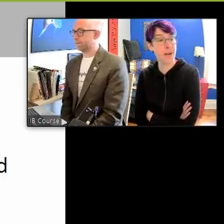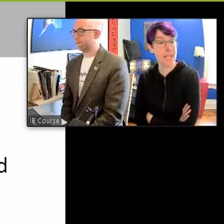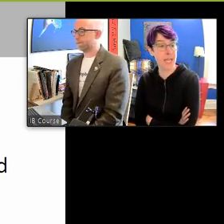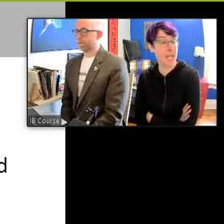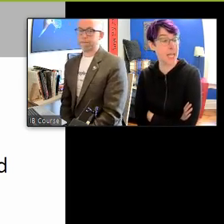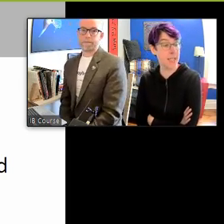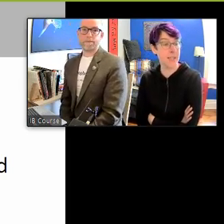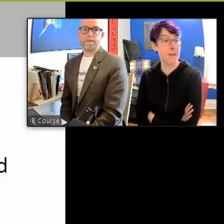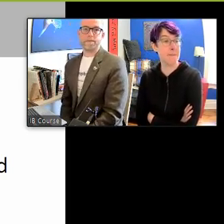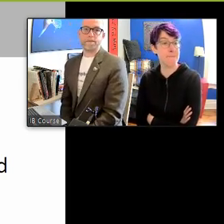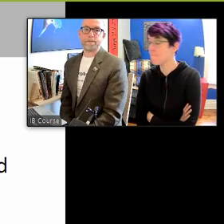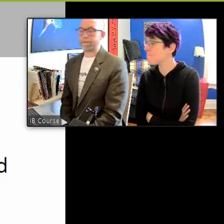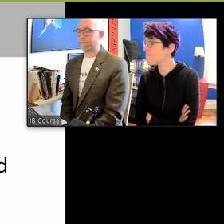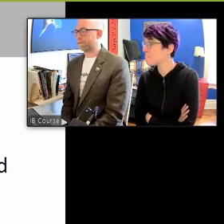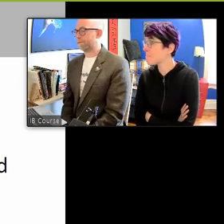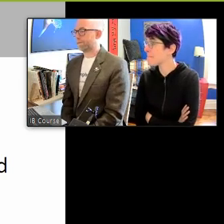Any other ideas?